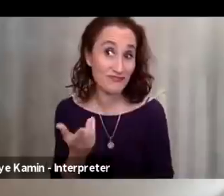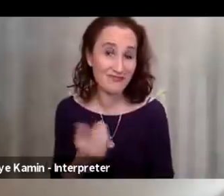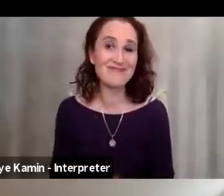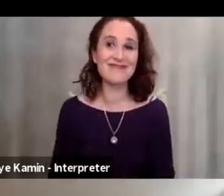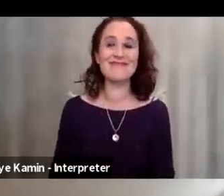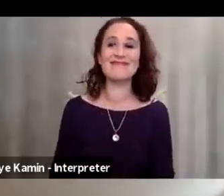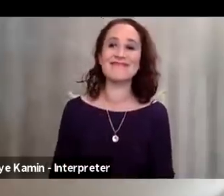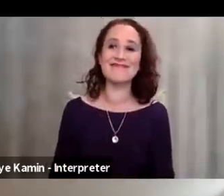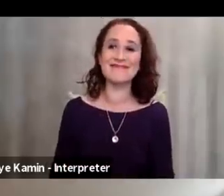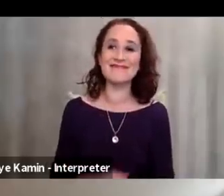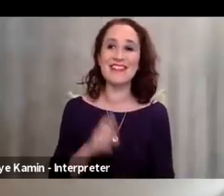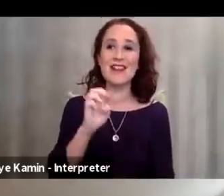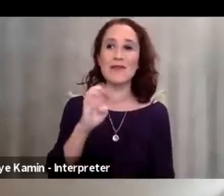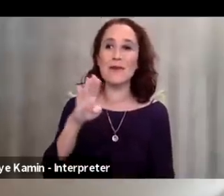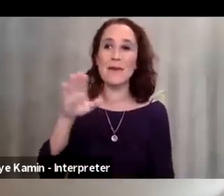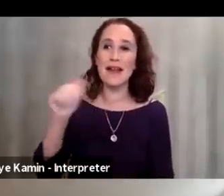Rebecca?